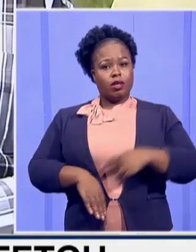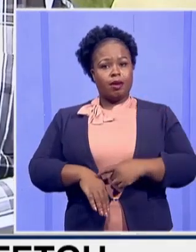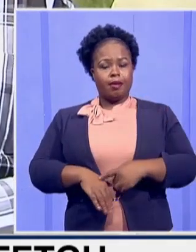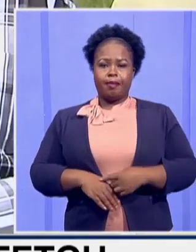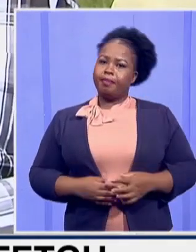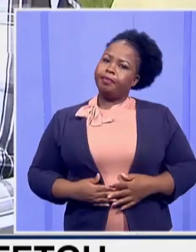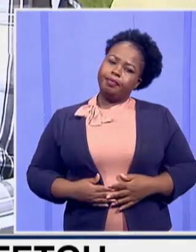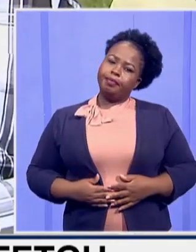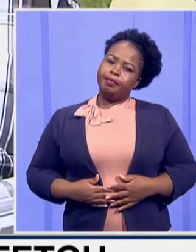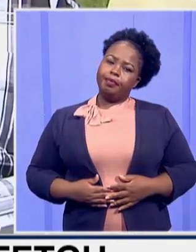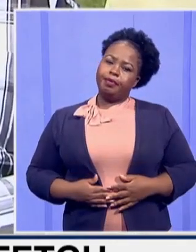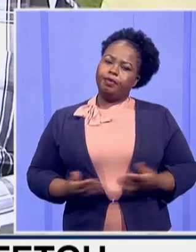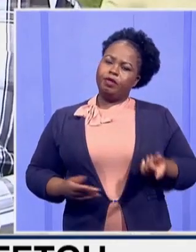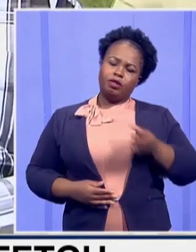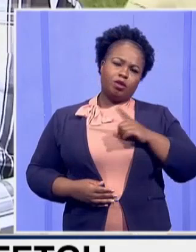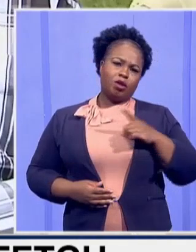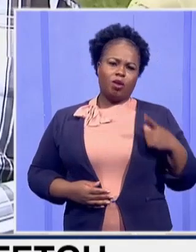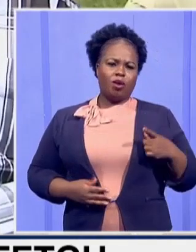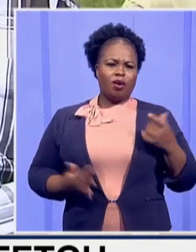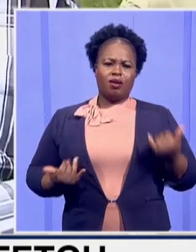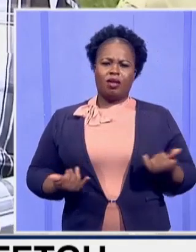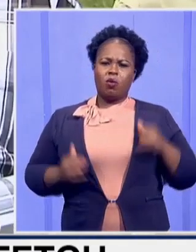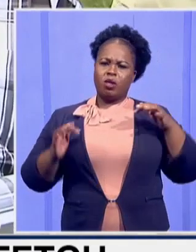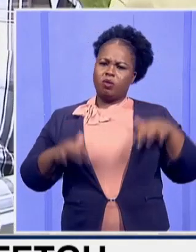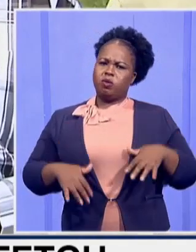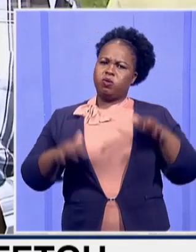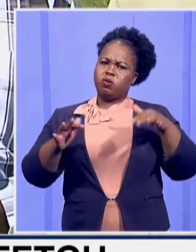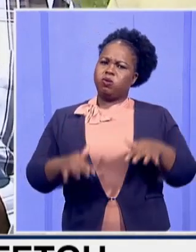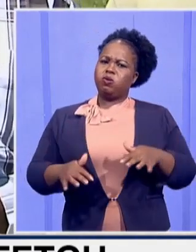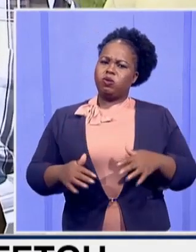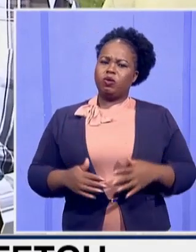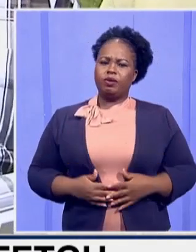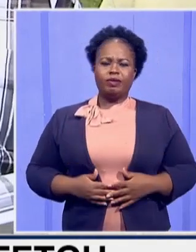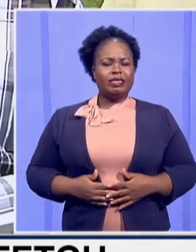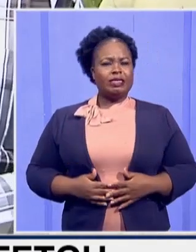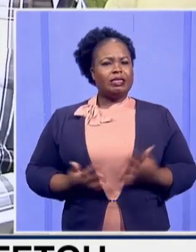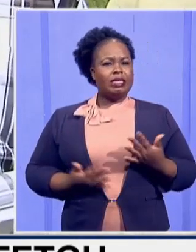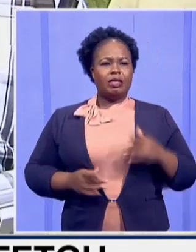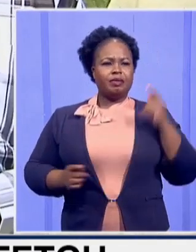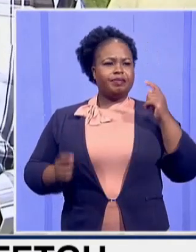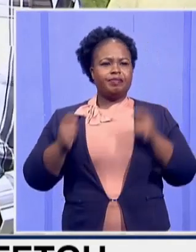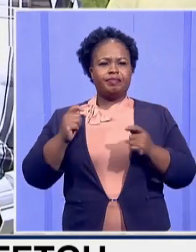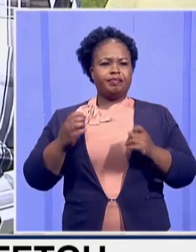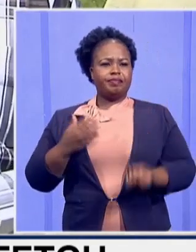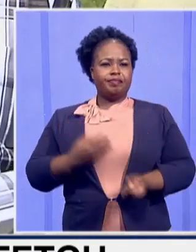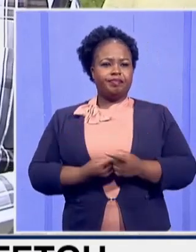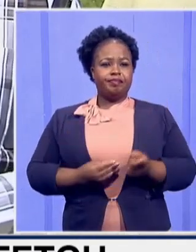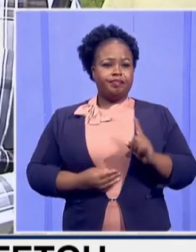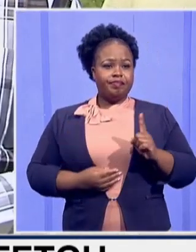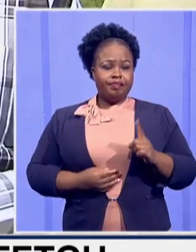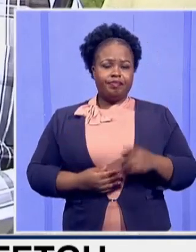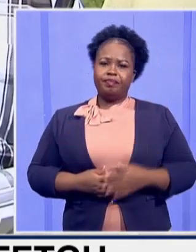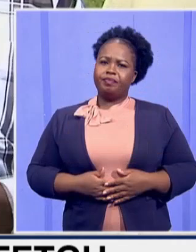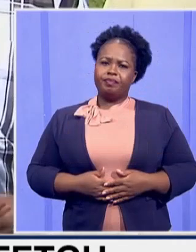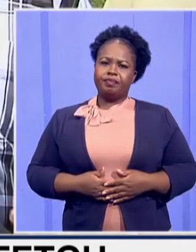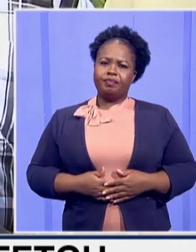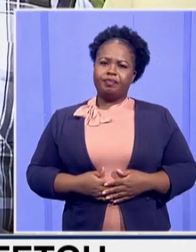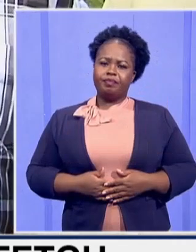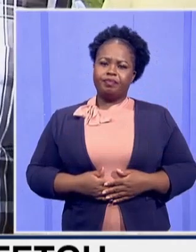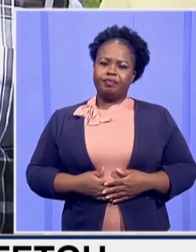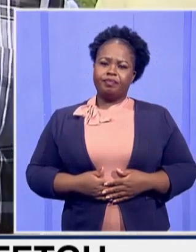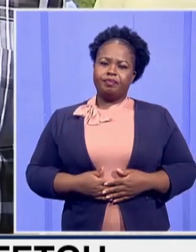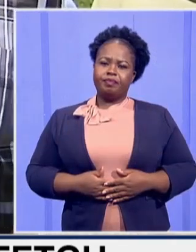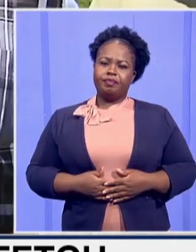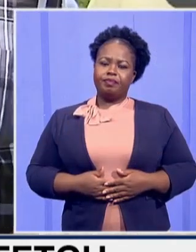it's been a while now since the floods. What kind of changes have you seen come